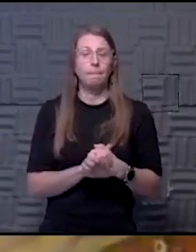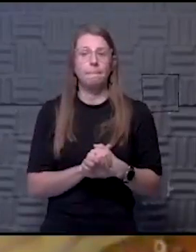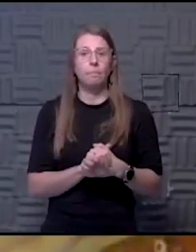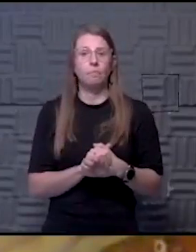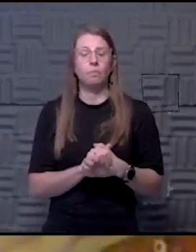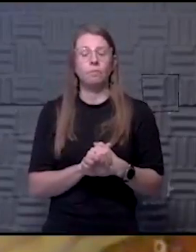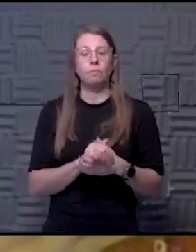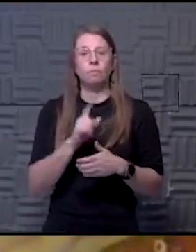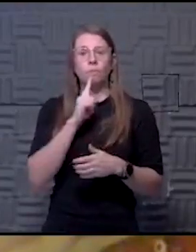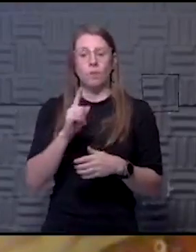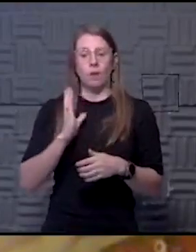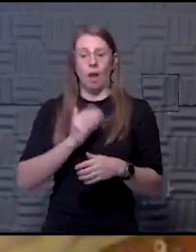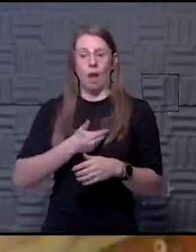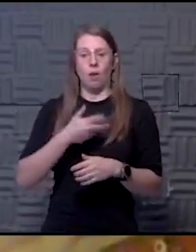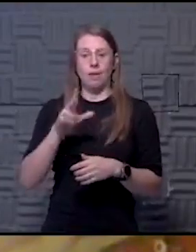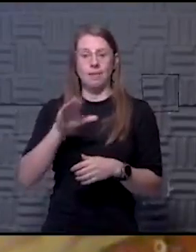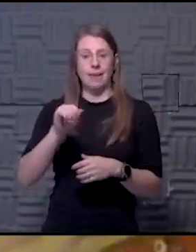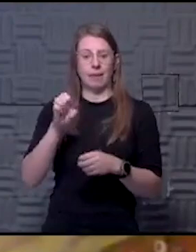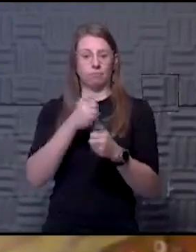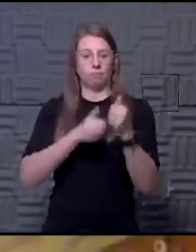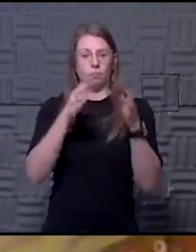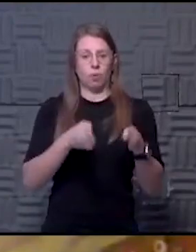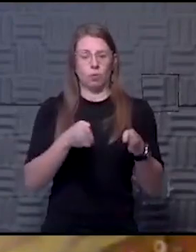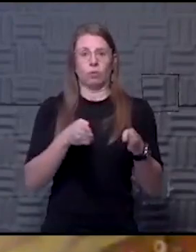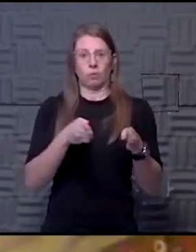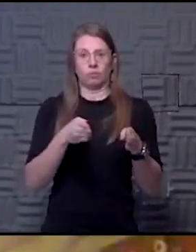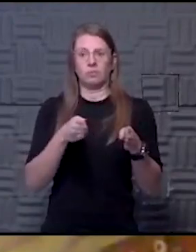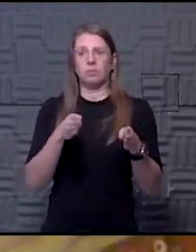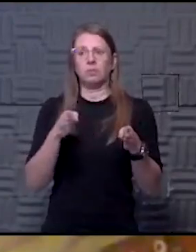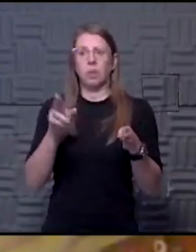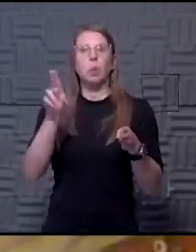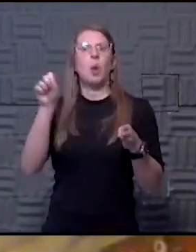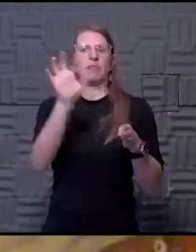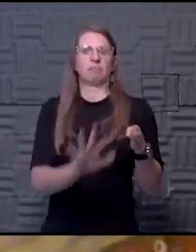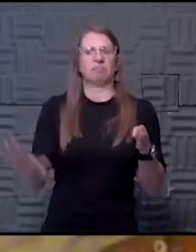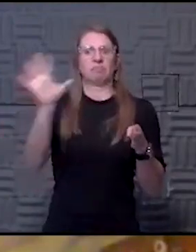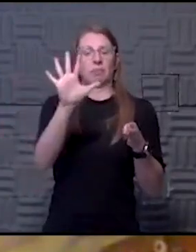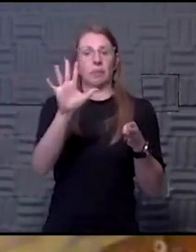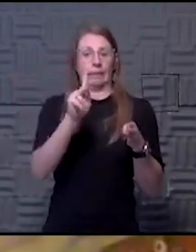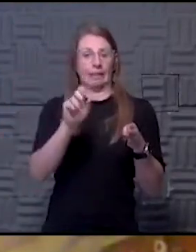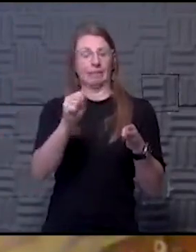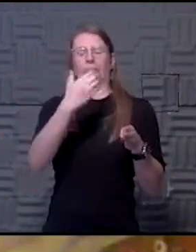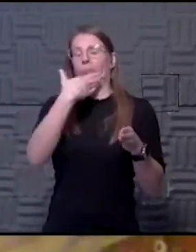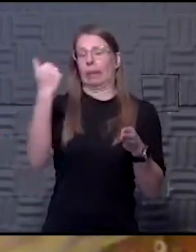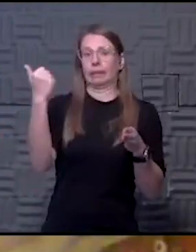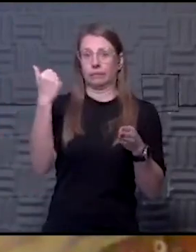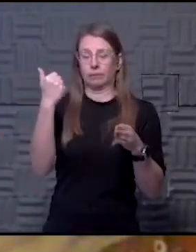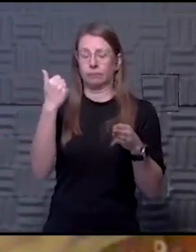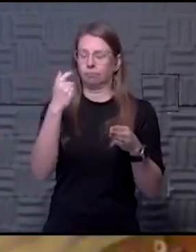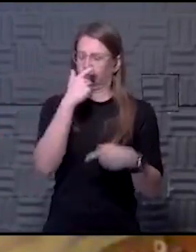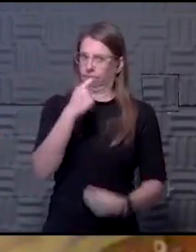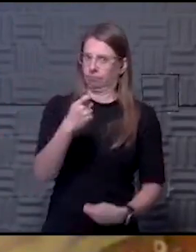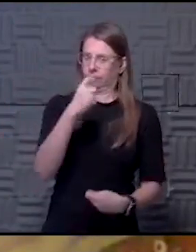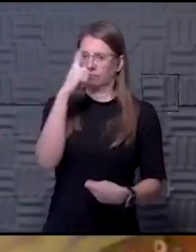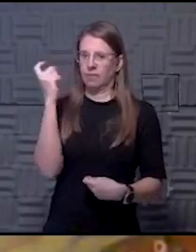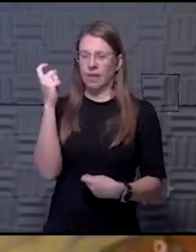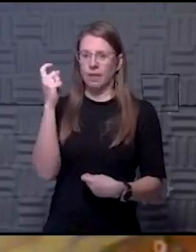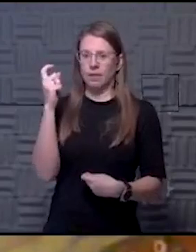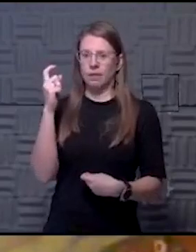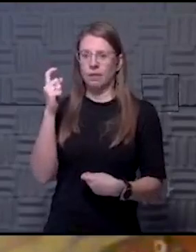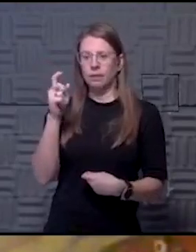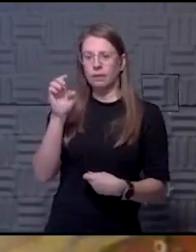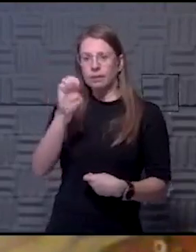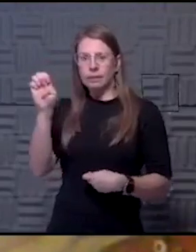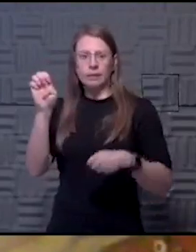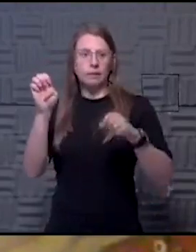case per capita compared to the United States is one of the best in the nation, which is kind of interesting because the coasts and the